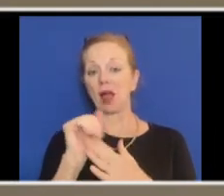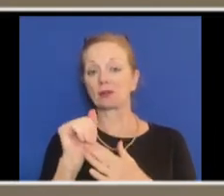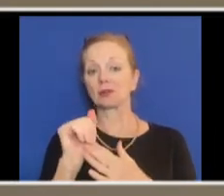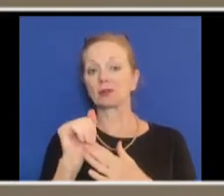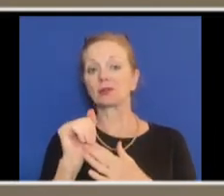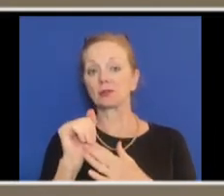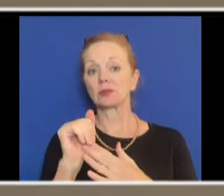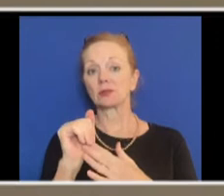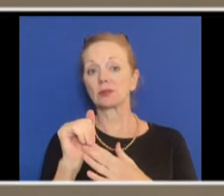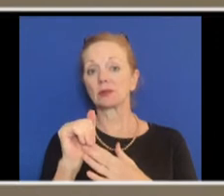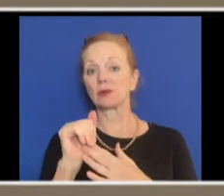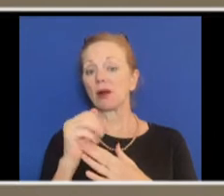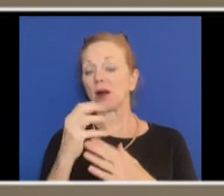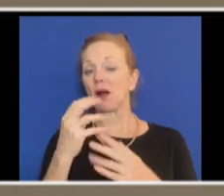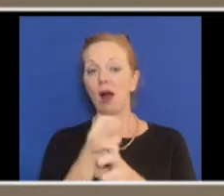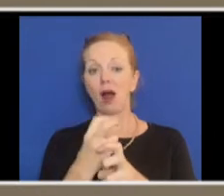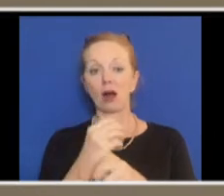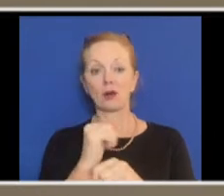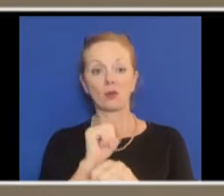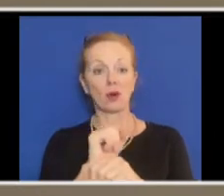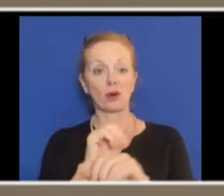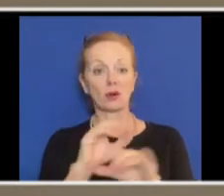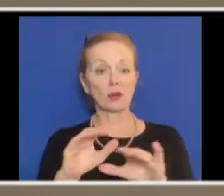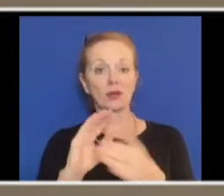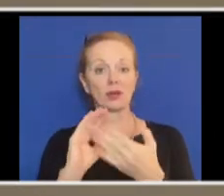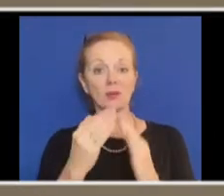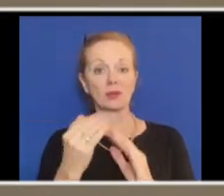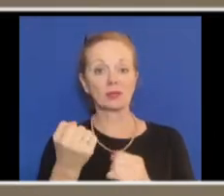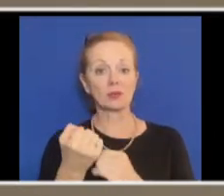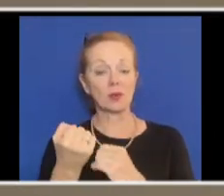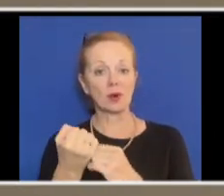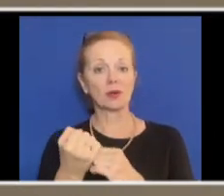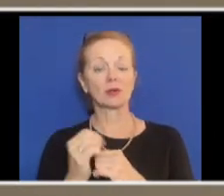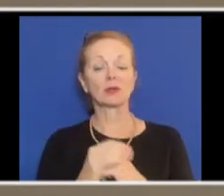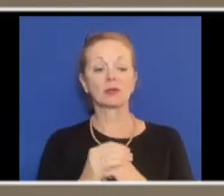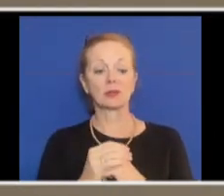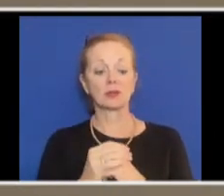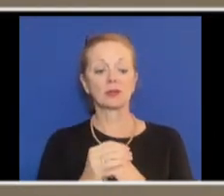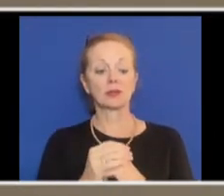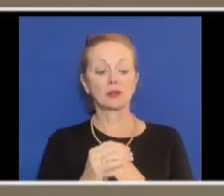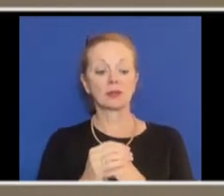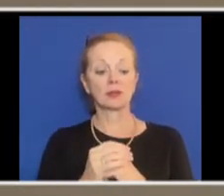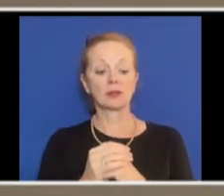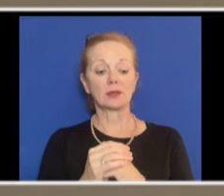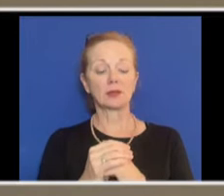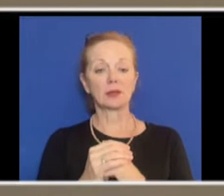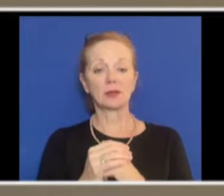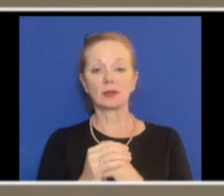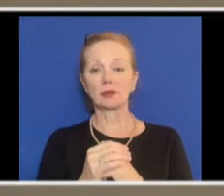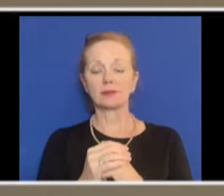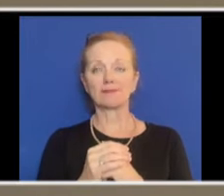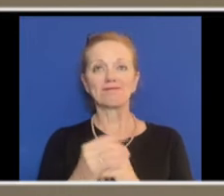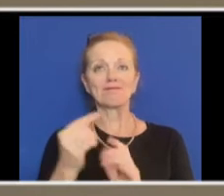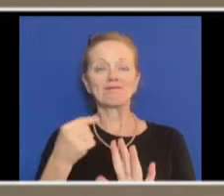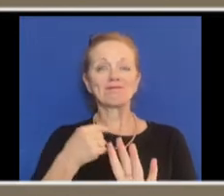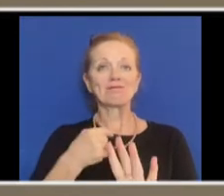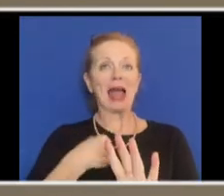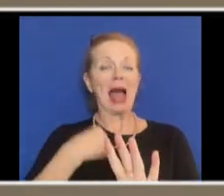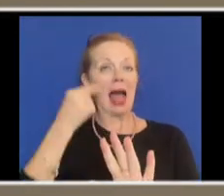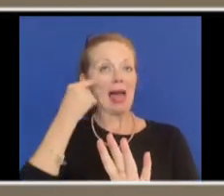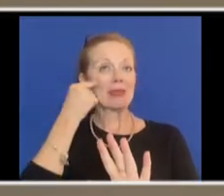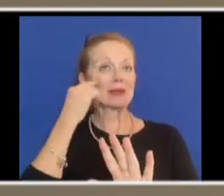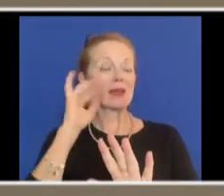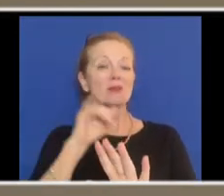all the hard work they've done the community supports it um I I just think that we